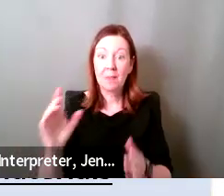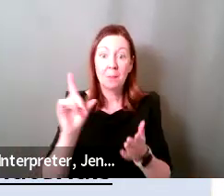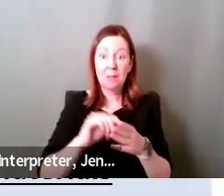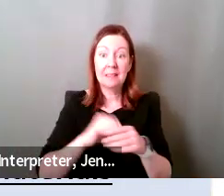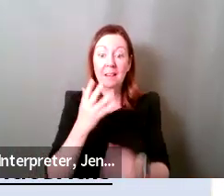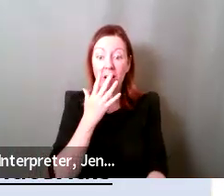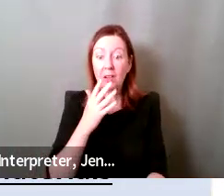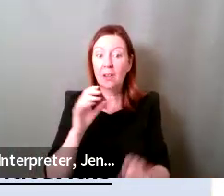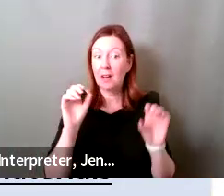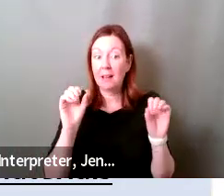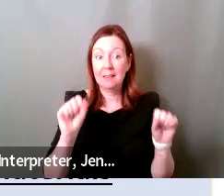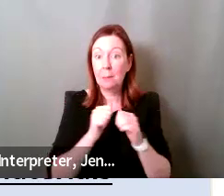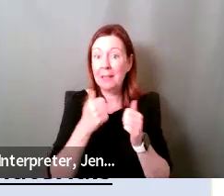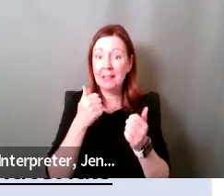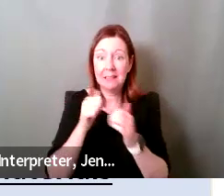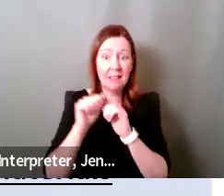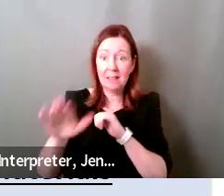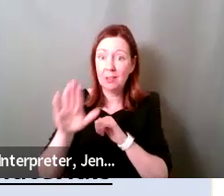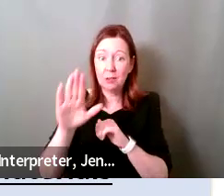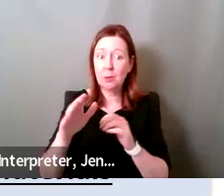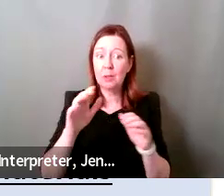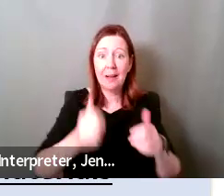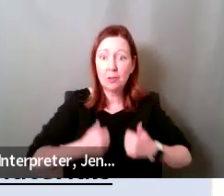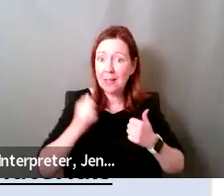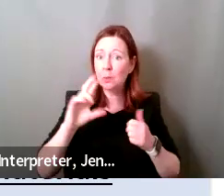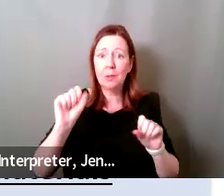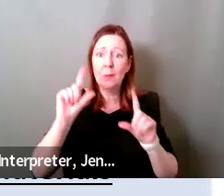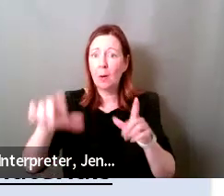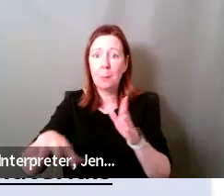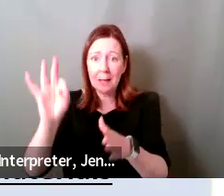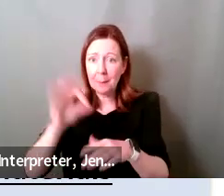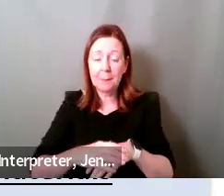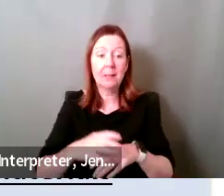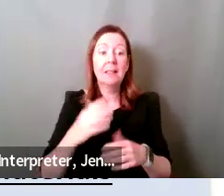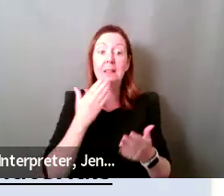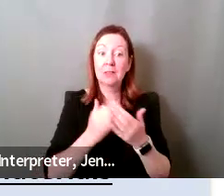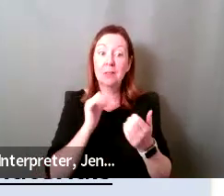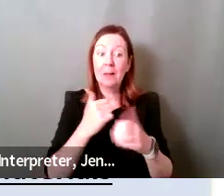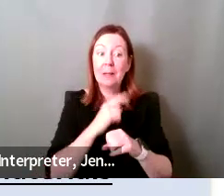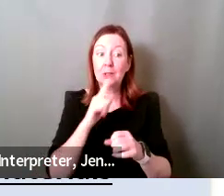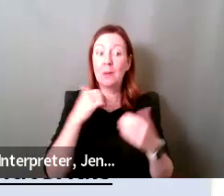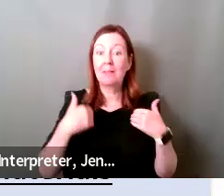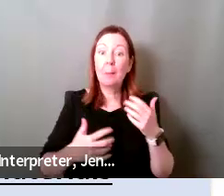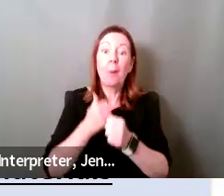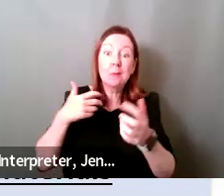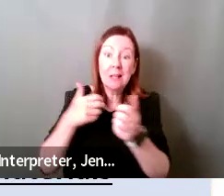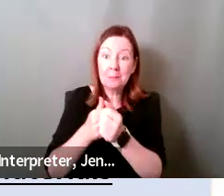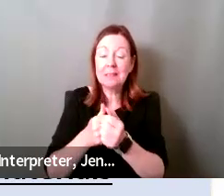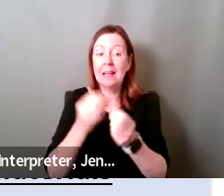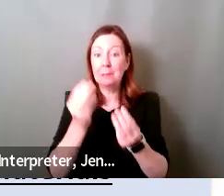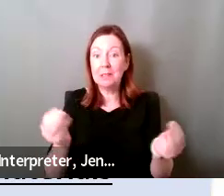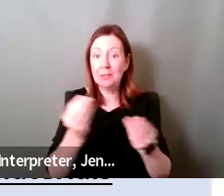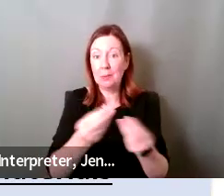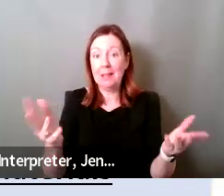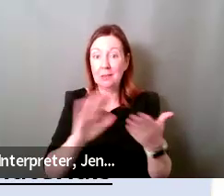address, or you can pick them up if that is preferred. This is the perfect way to ensure you have the most up-to-date materials to hand out to